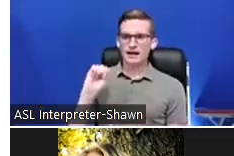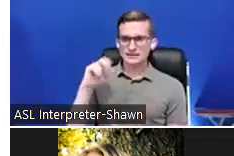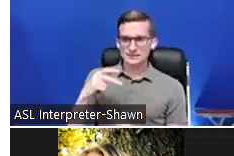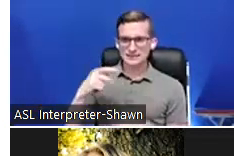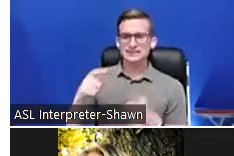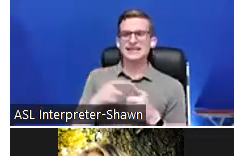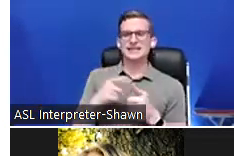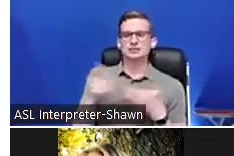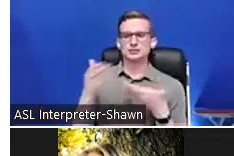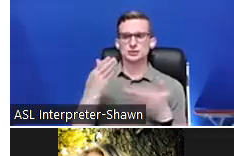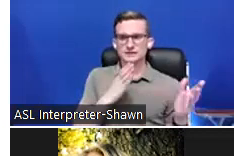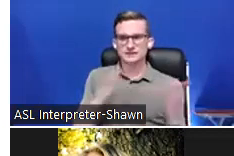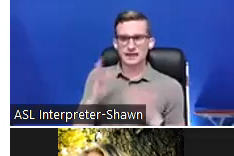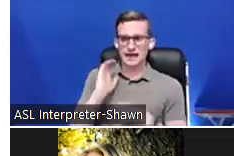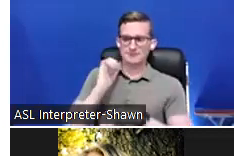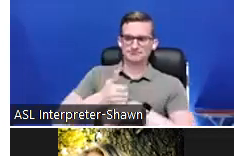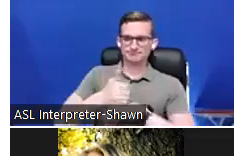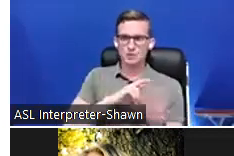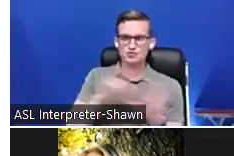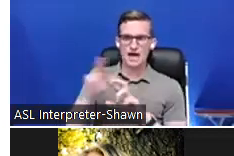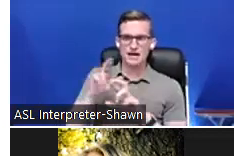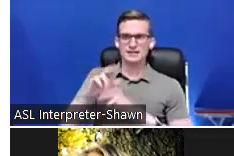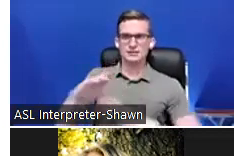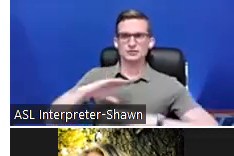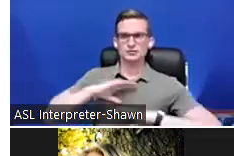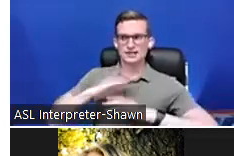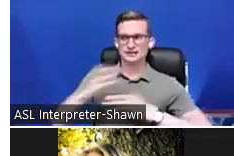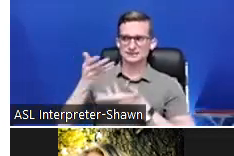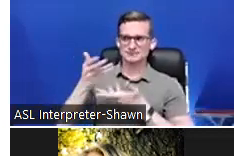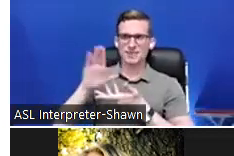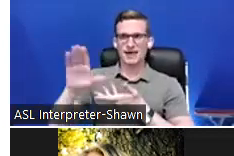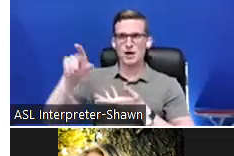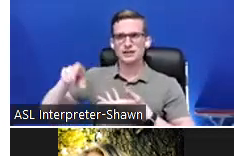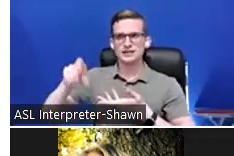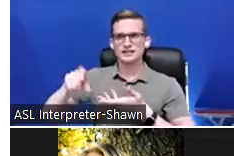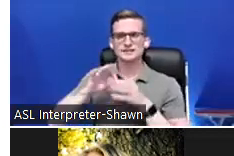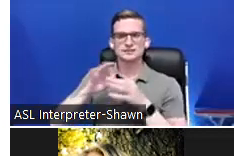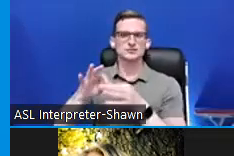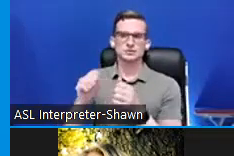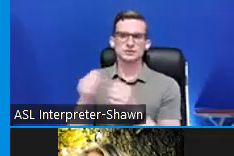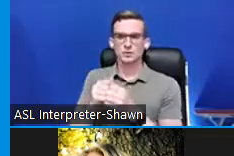they have in terms of support with ADLs, medication management, et cetera.